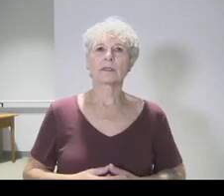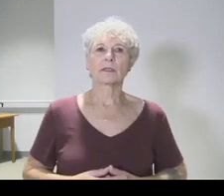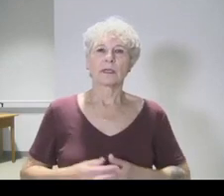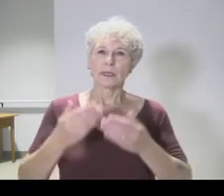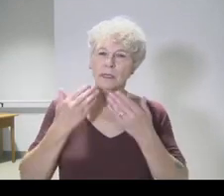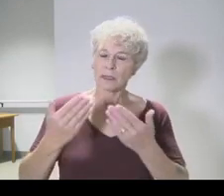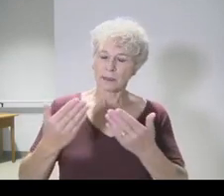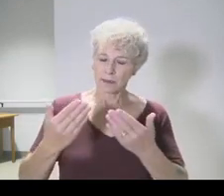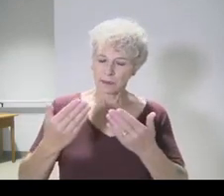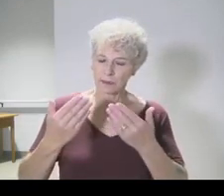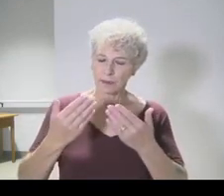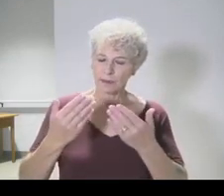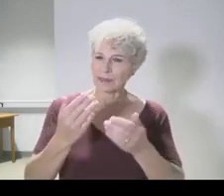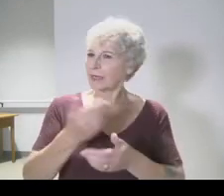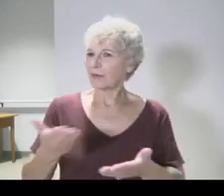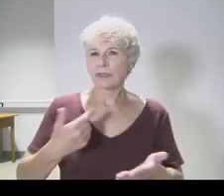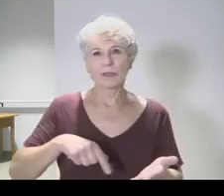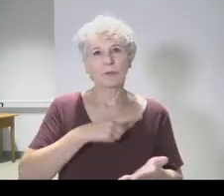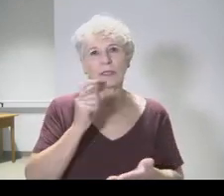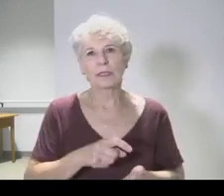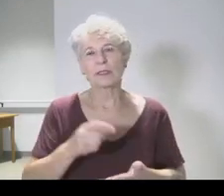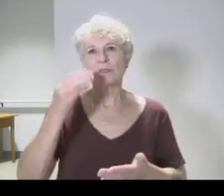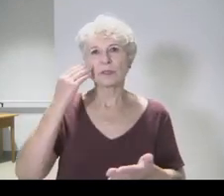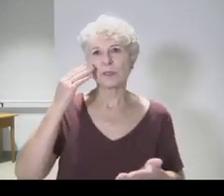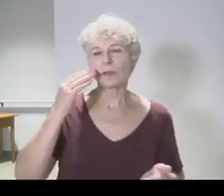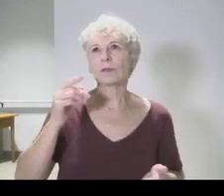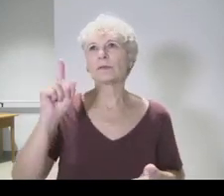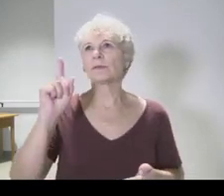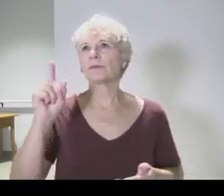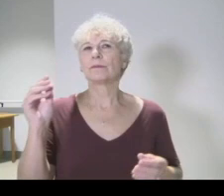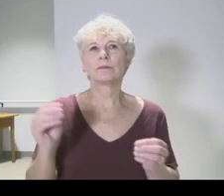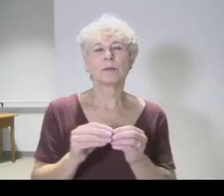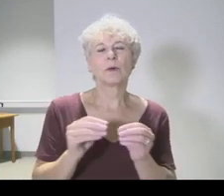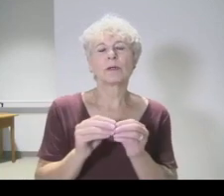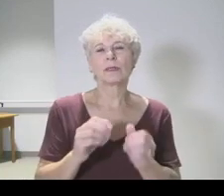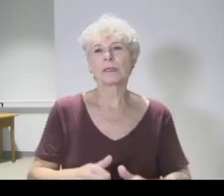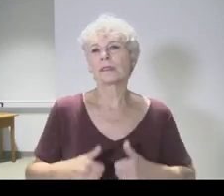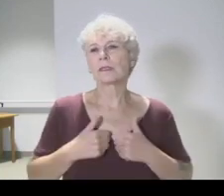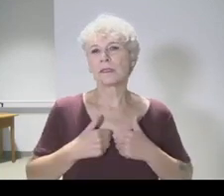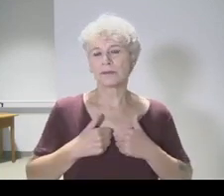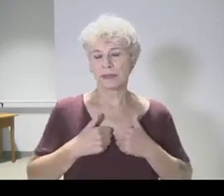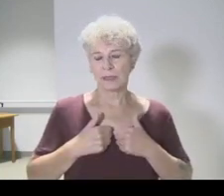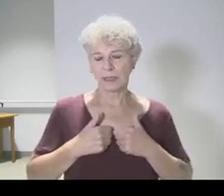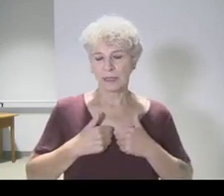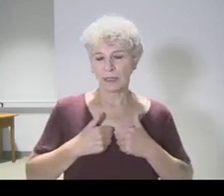Thank you that it is all we need to know you more and to live a life of